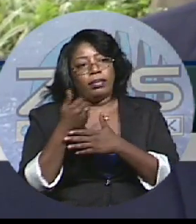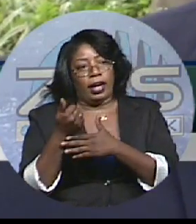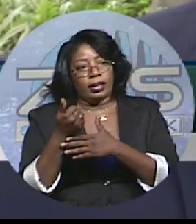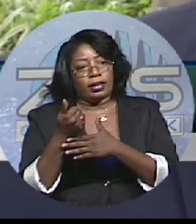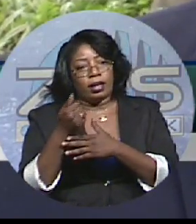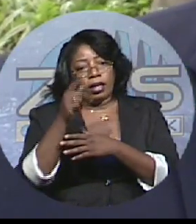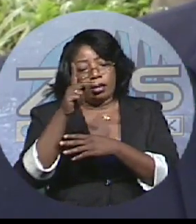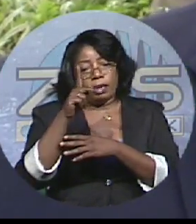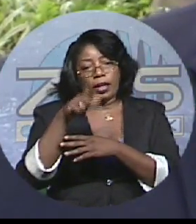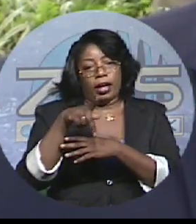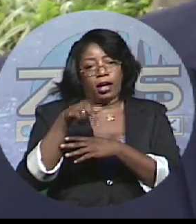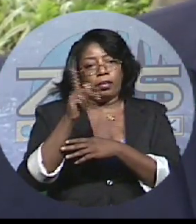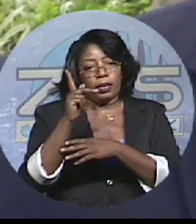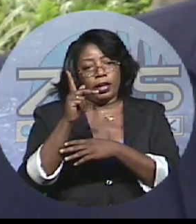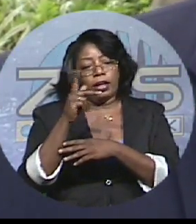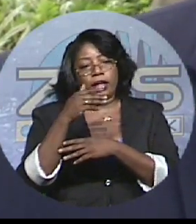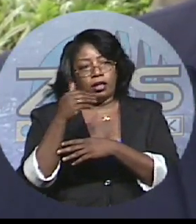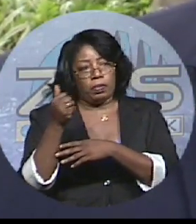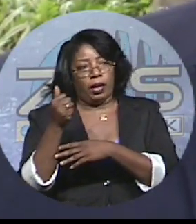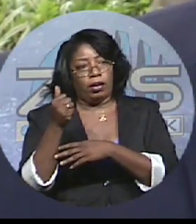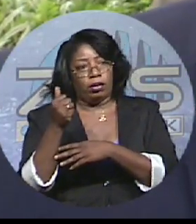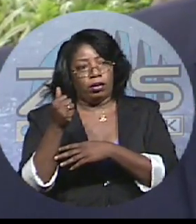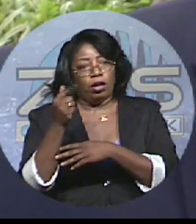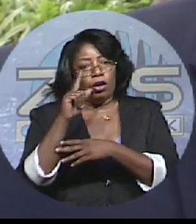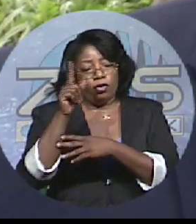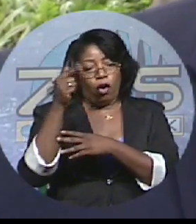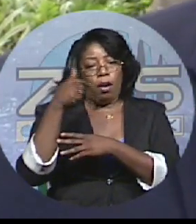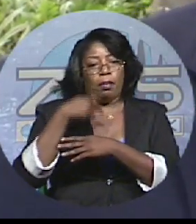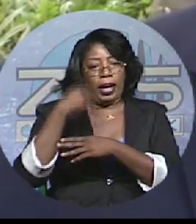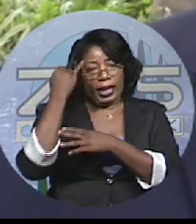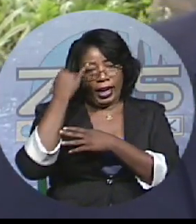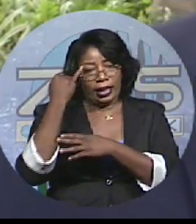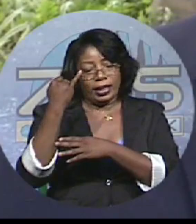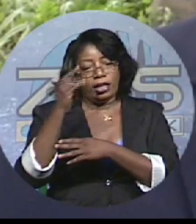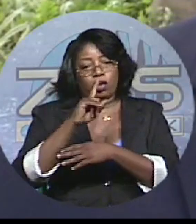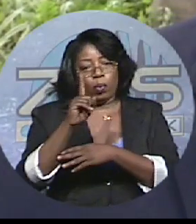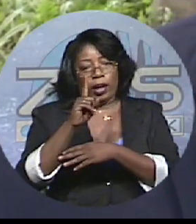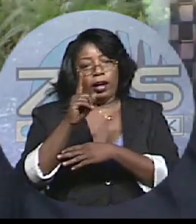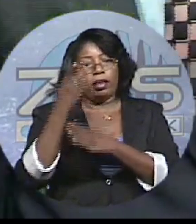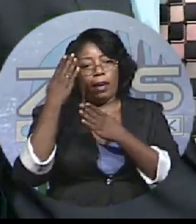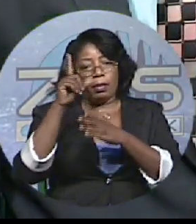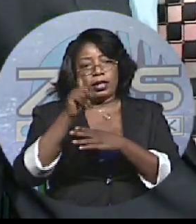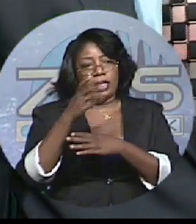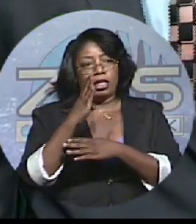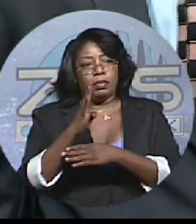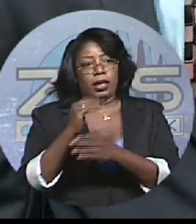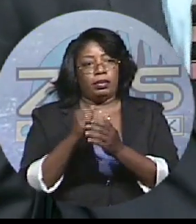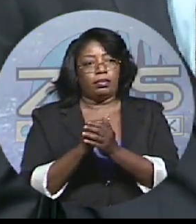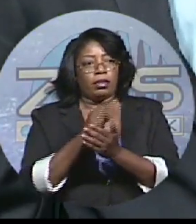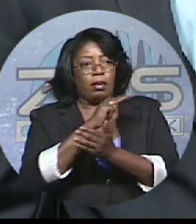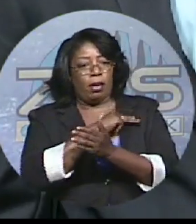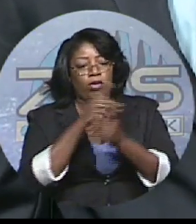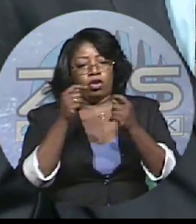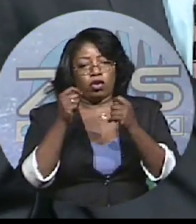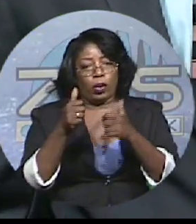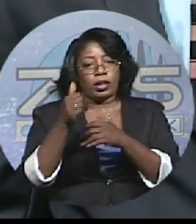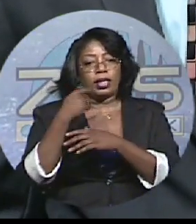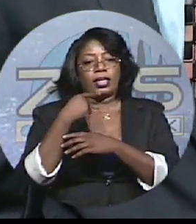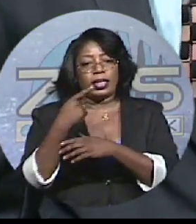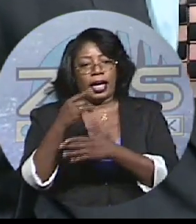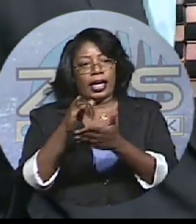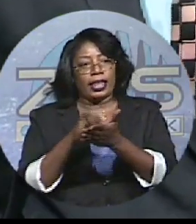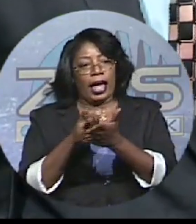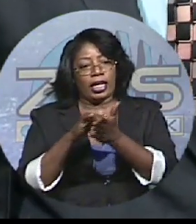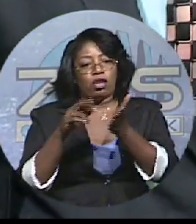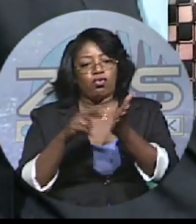the PLP is more suited to my view of where the Bahamas should be going. Monroe was quick to acknowledge that he